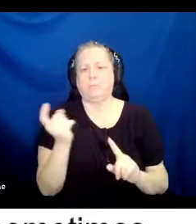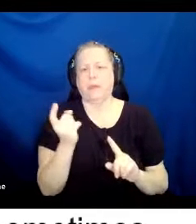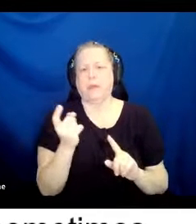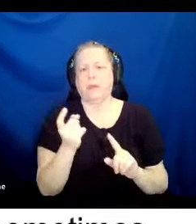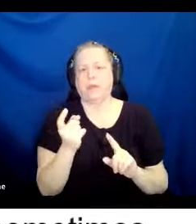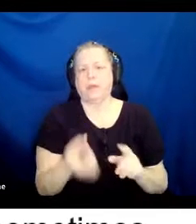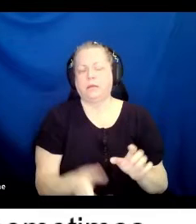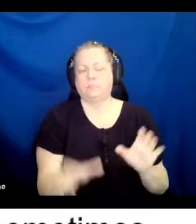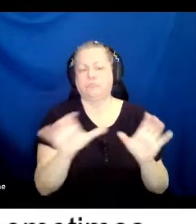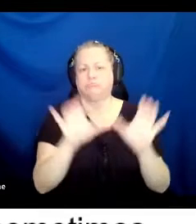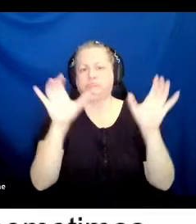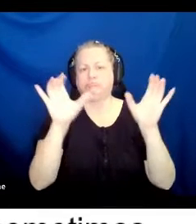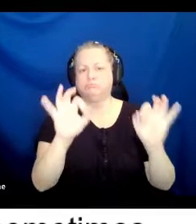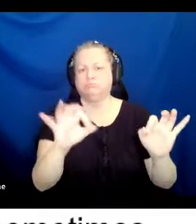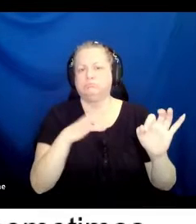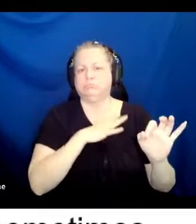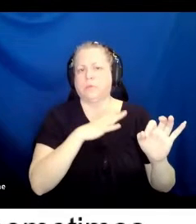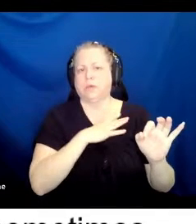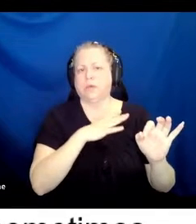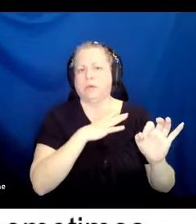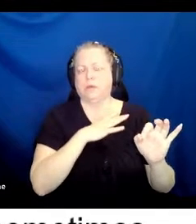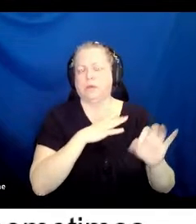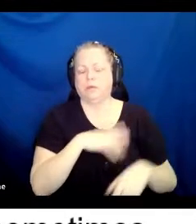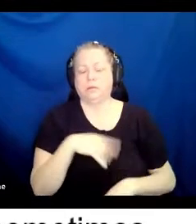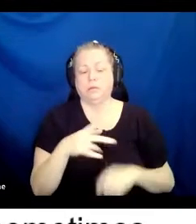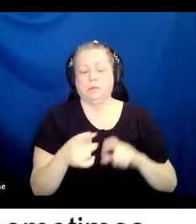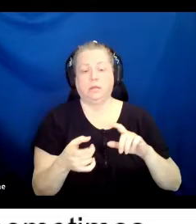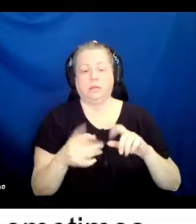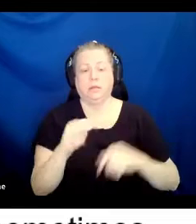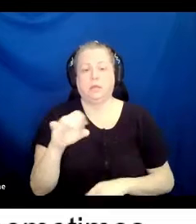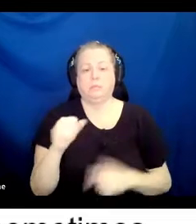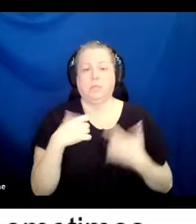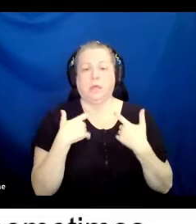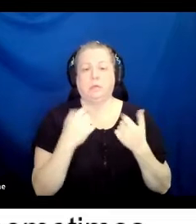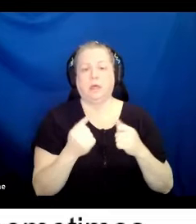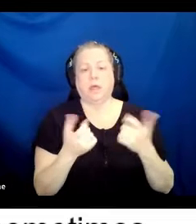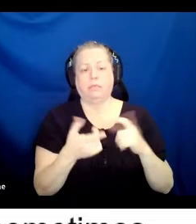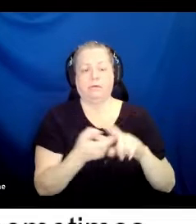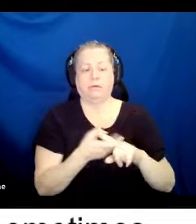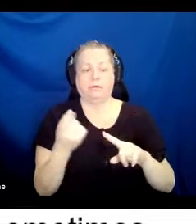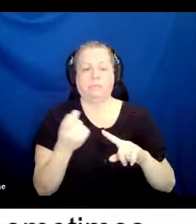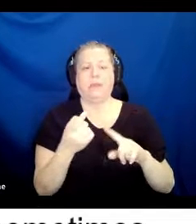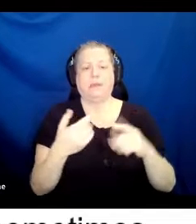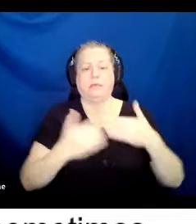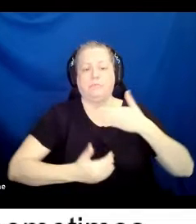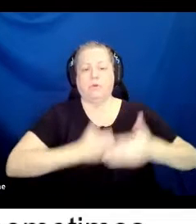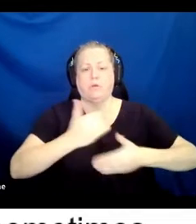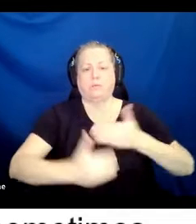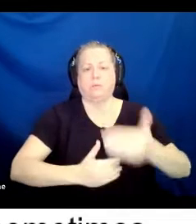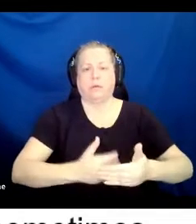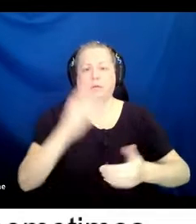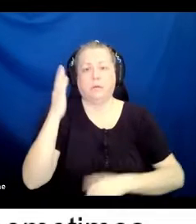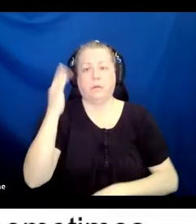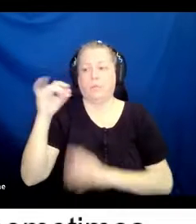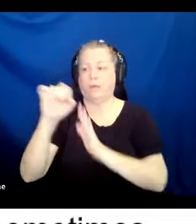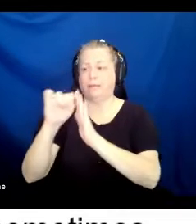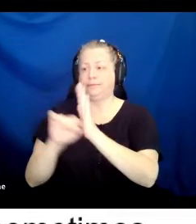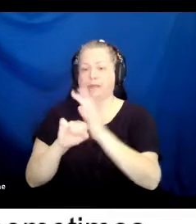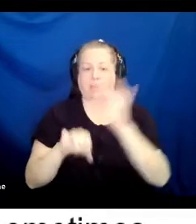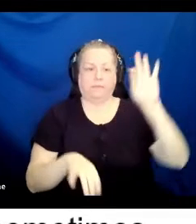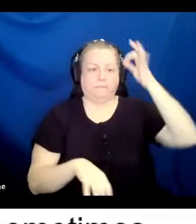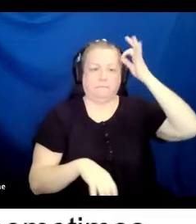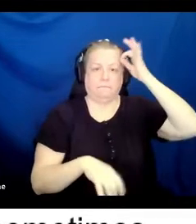This means that MassHealth will automatically process a member's renewal by matching their information against state and federal